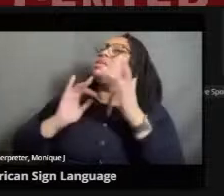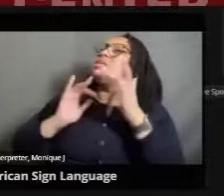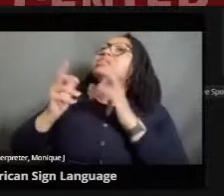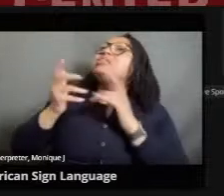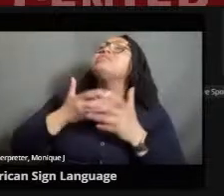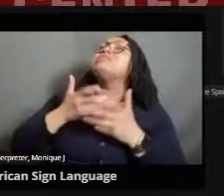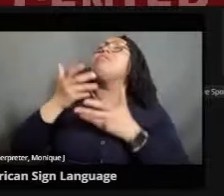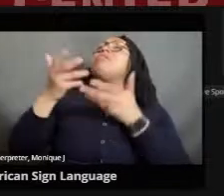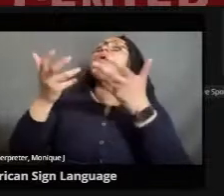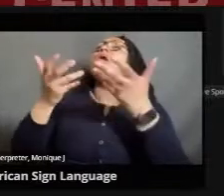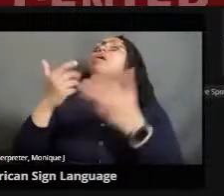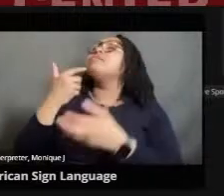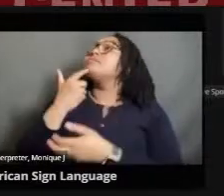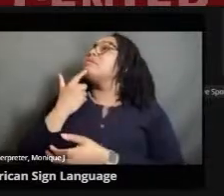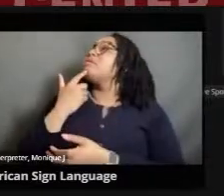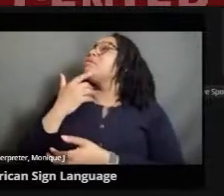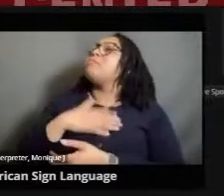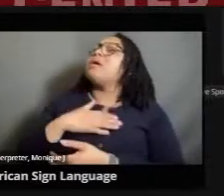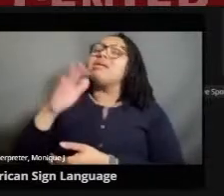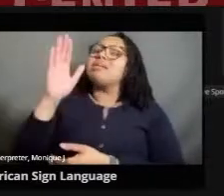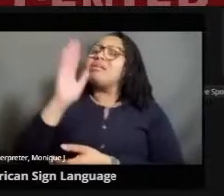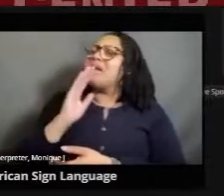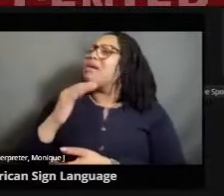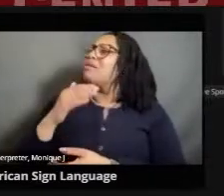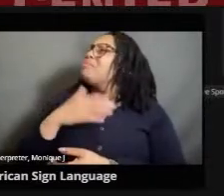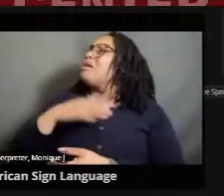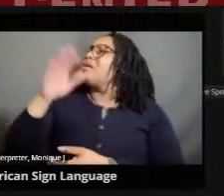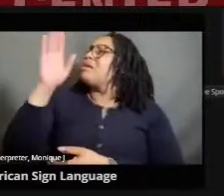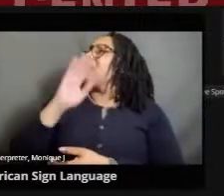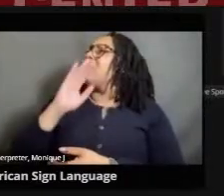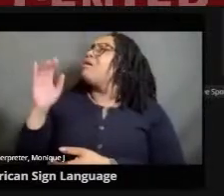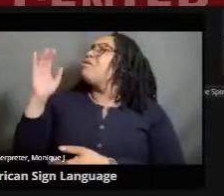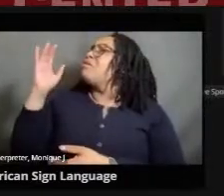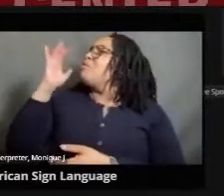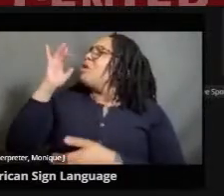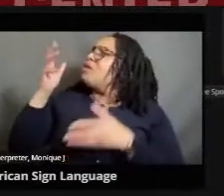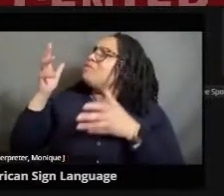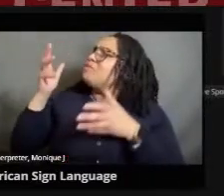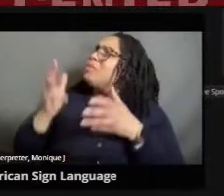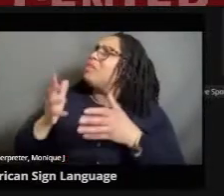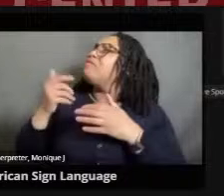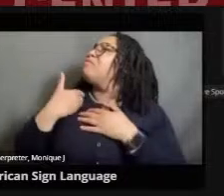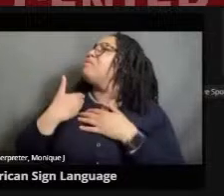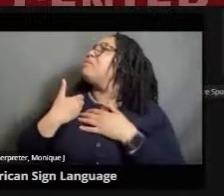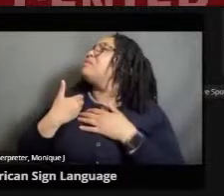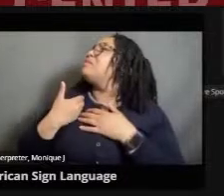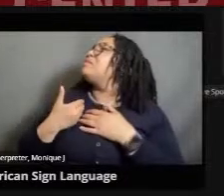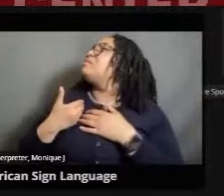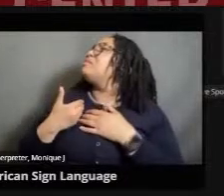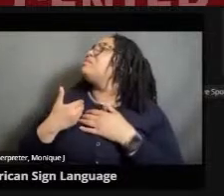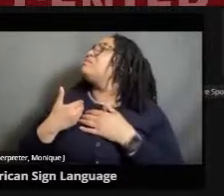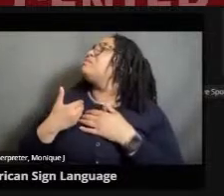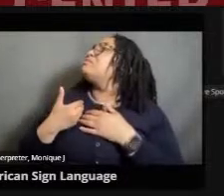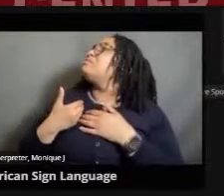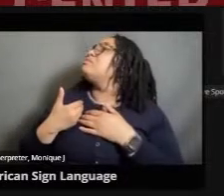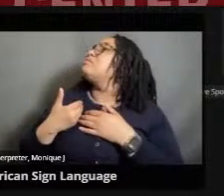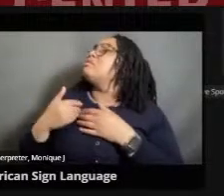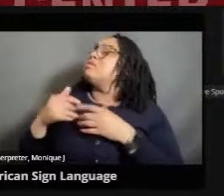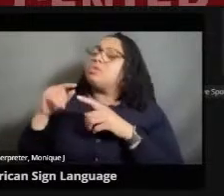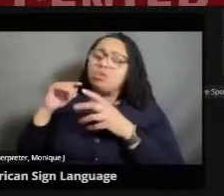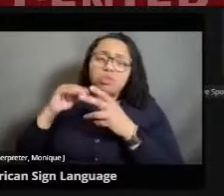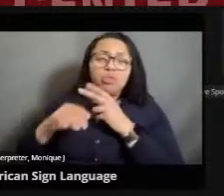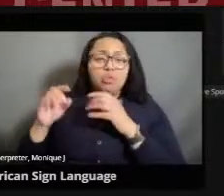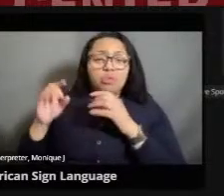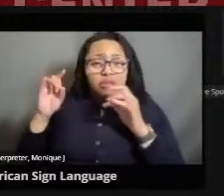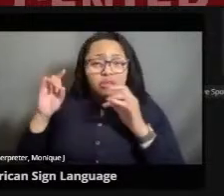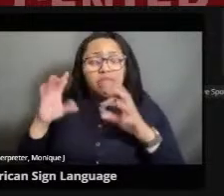you forsaken me? And God, this day, in the midst of poverty, violence, and genocide, your people